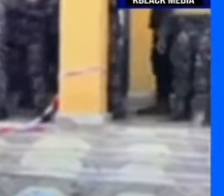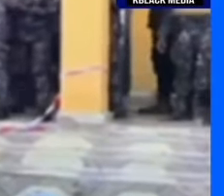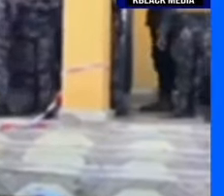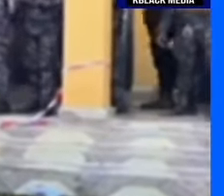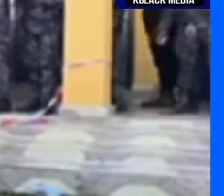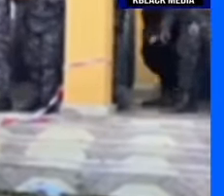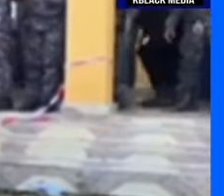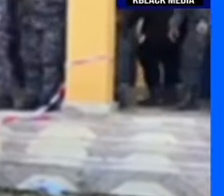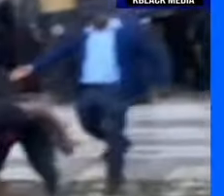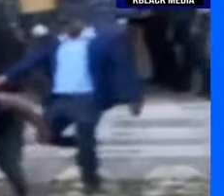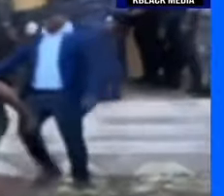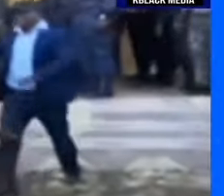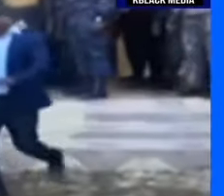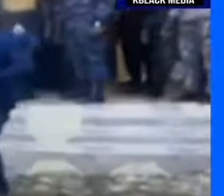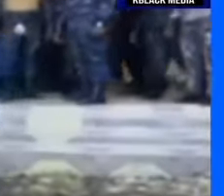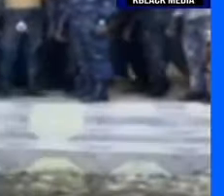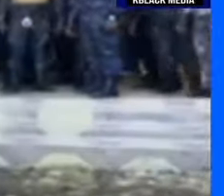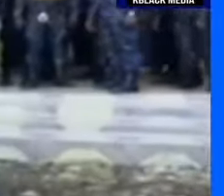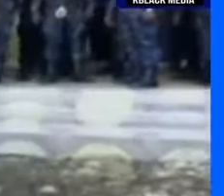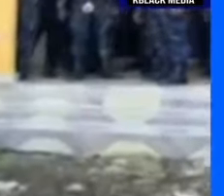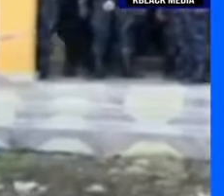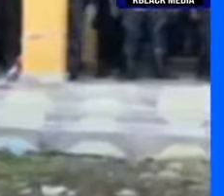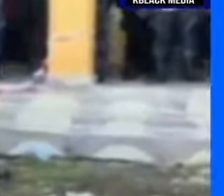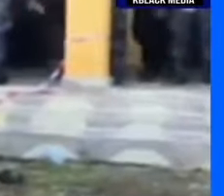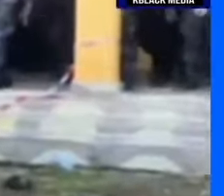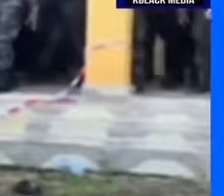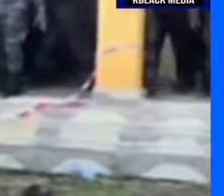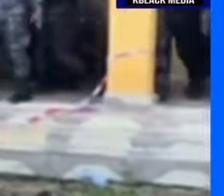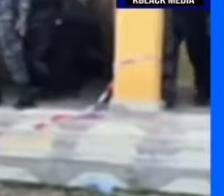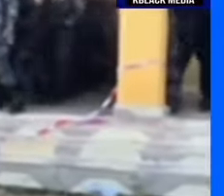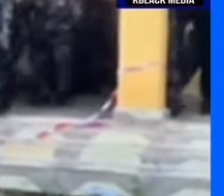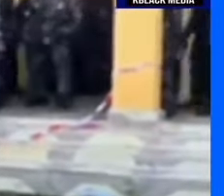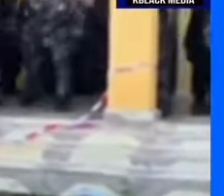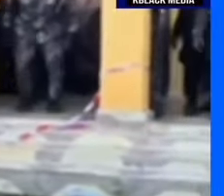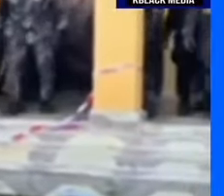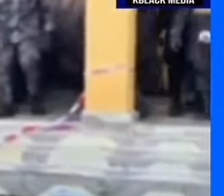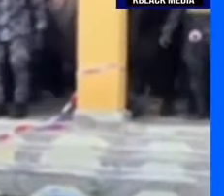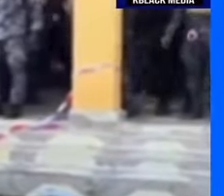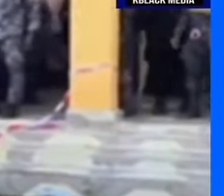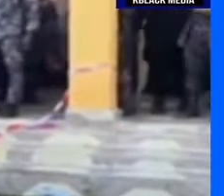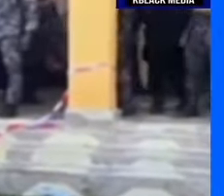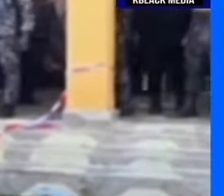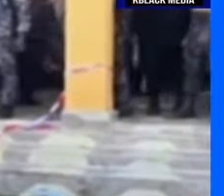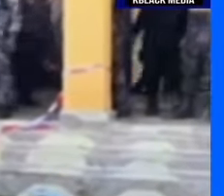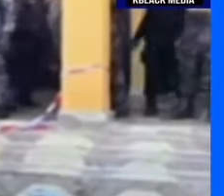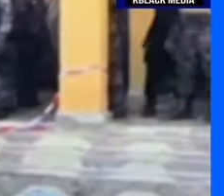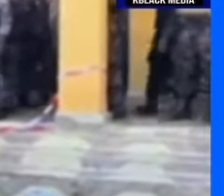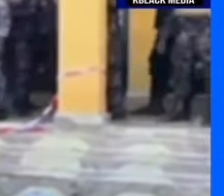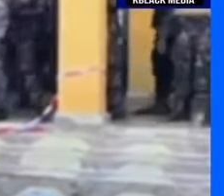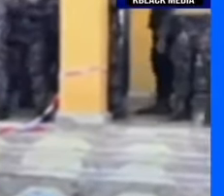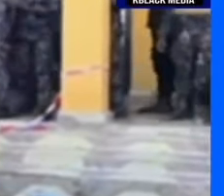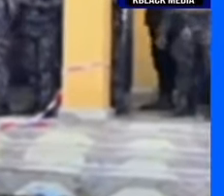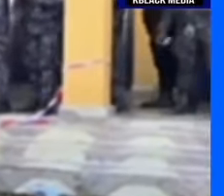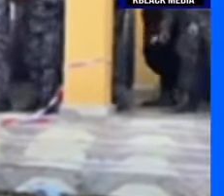Now look at the number of police officers I were around. Look at the number of police officers I were around. I'm over